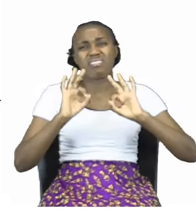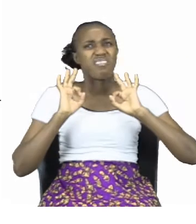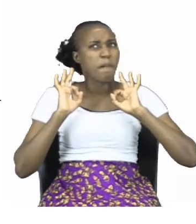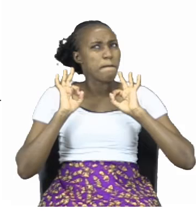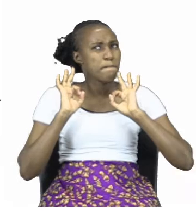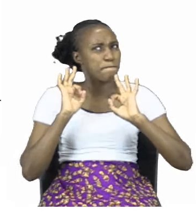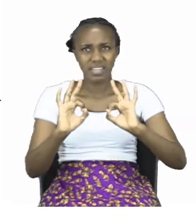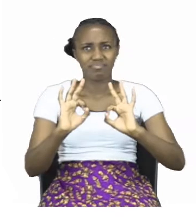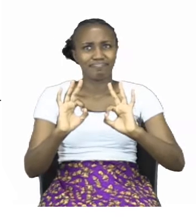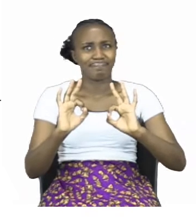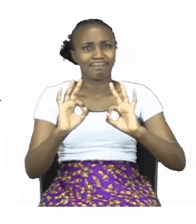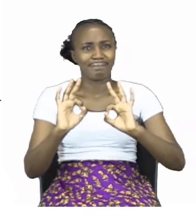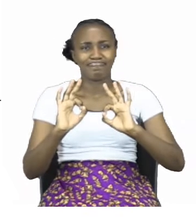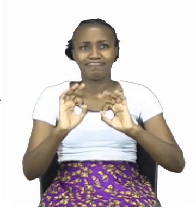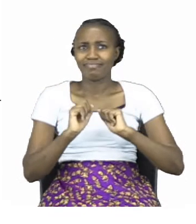any problems?